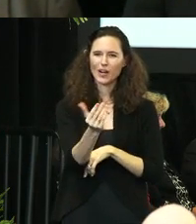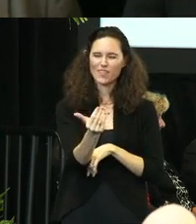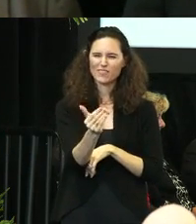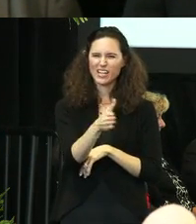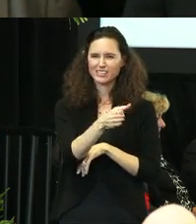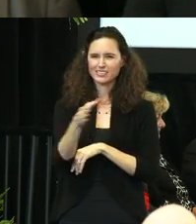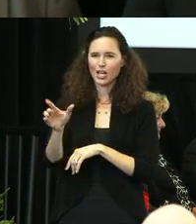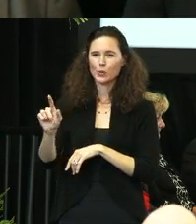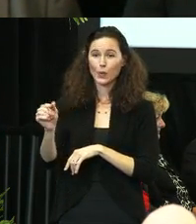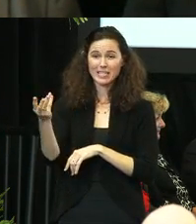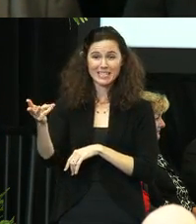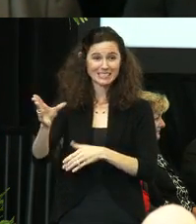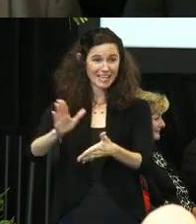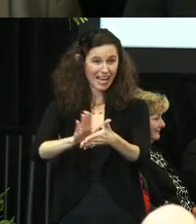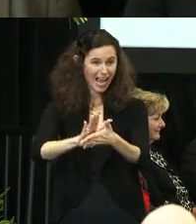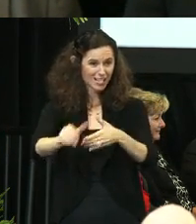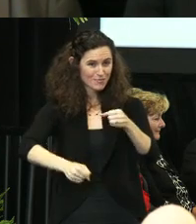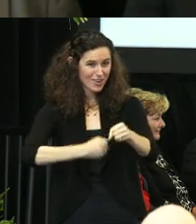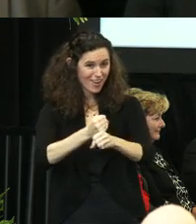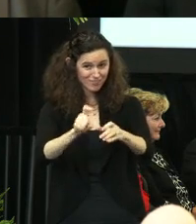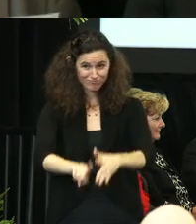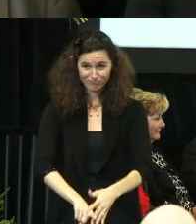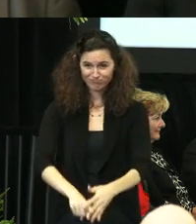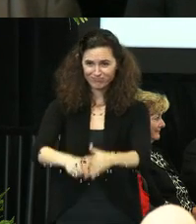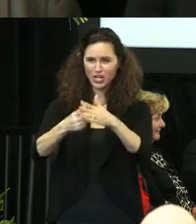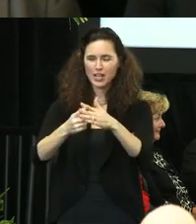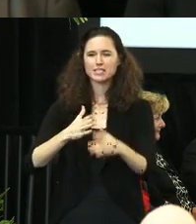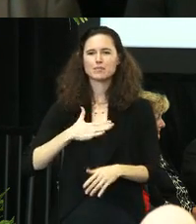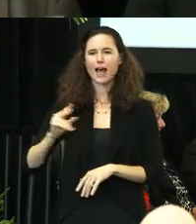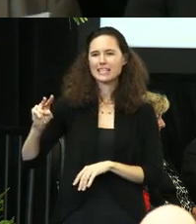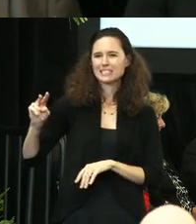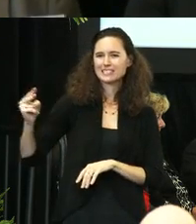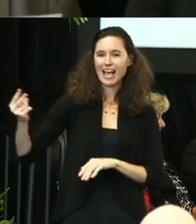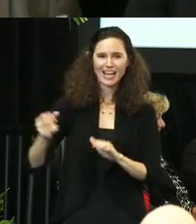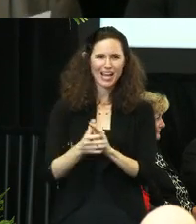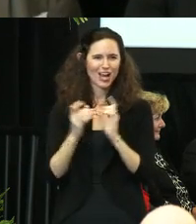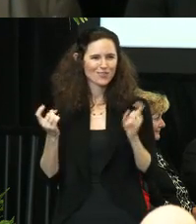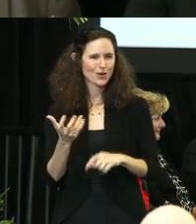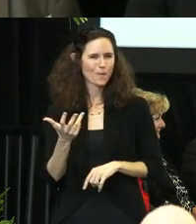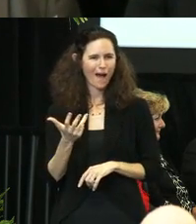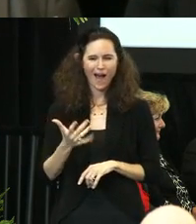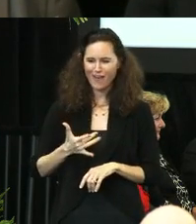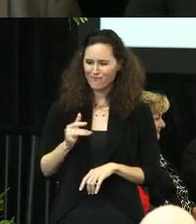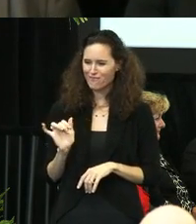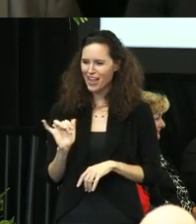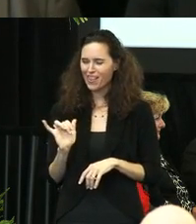2015-2016 academic year. This is my second convocation. I feel